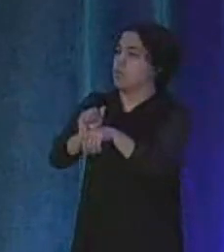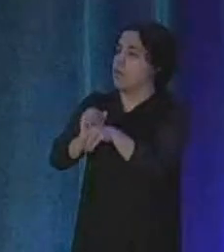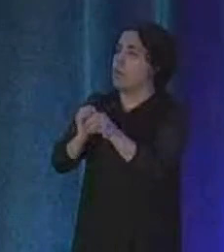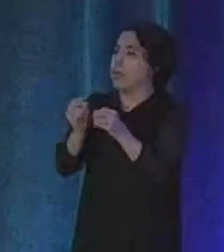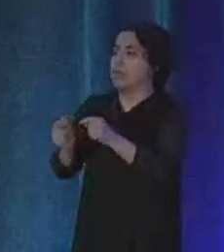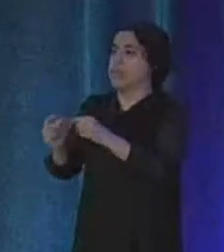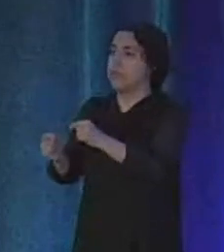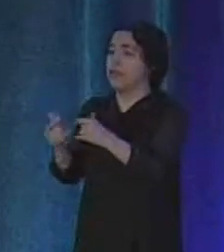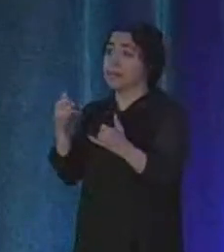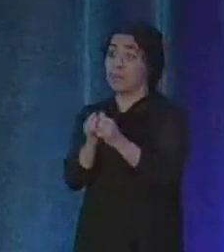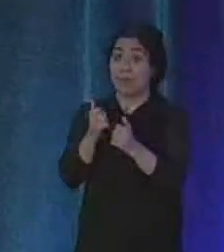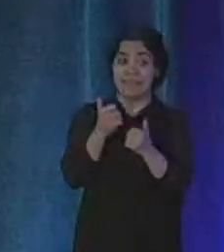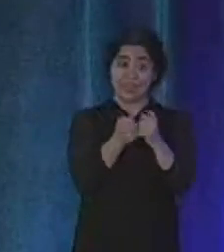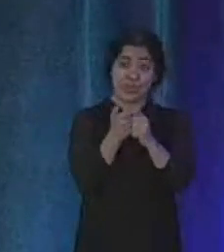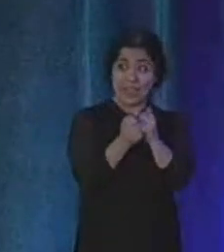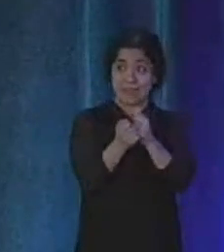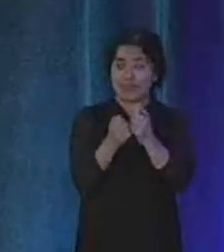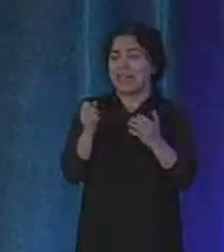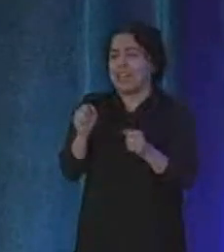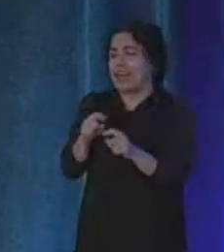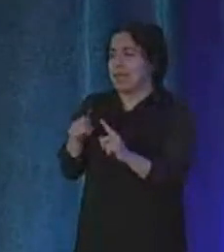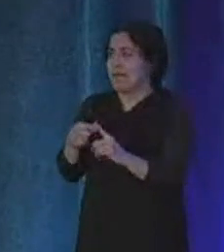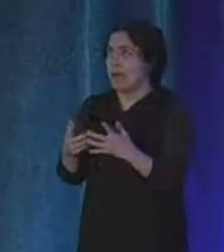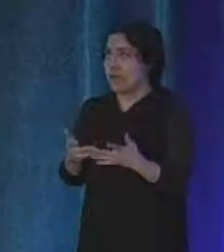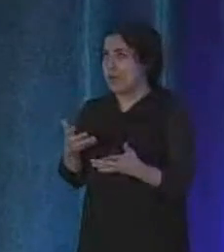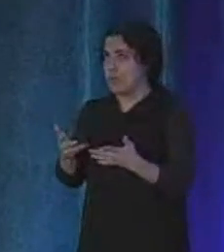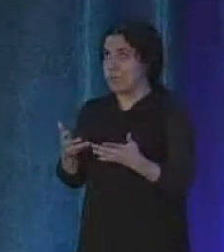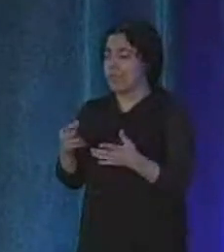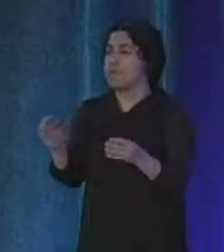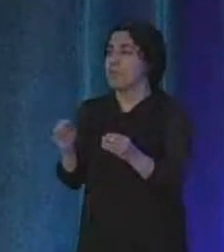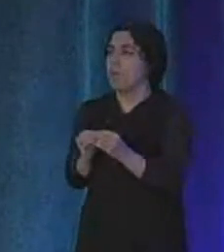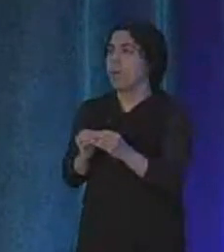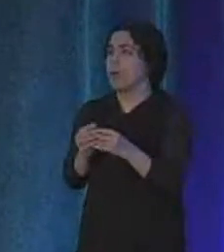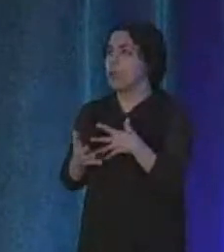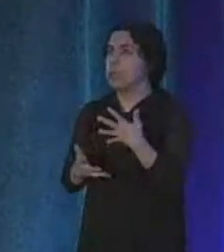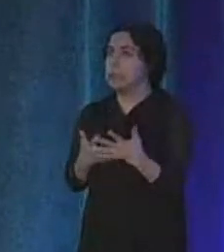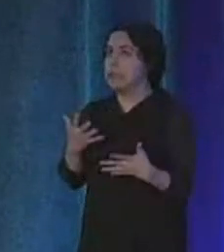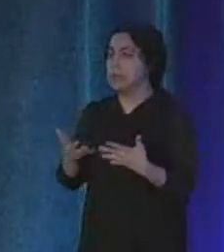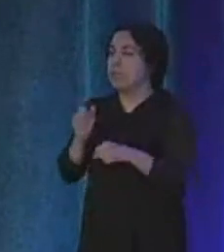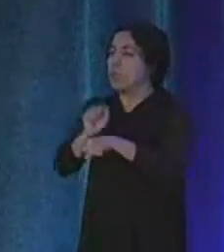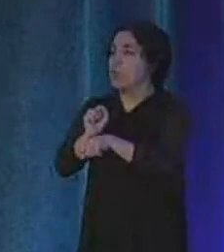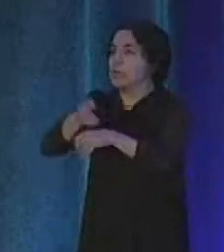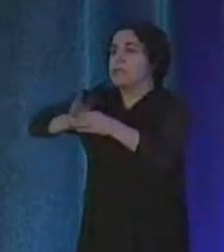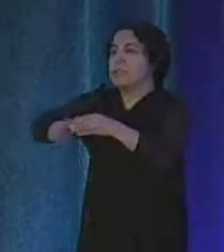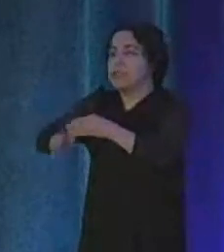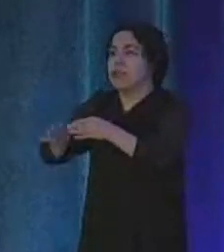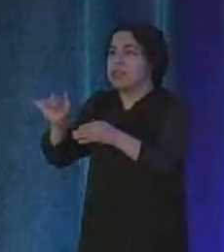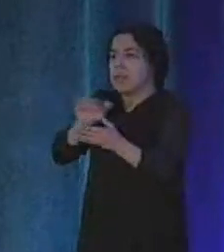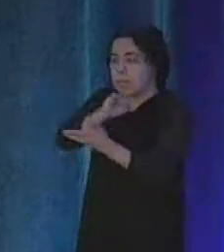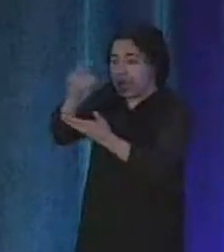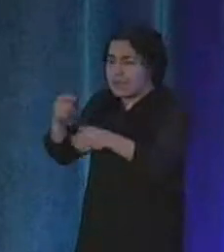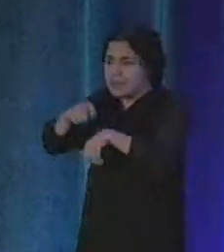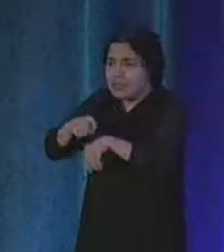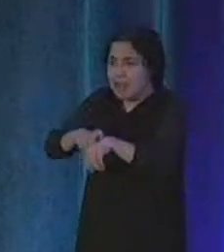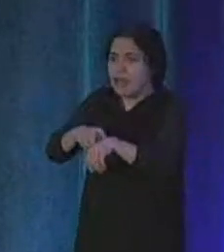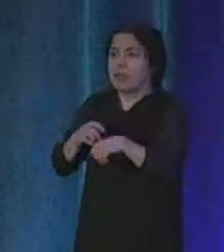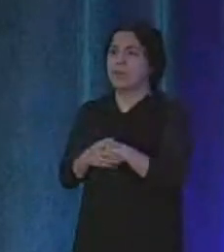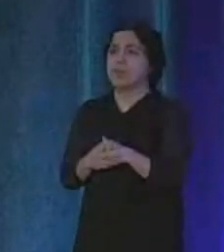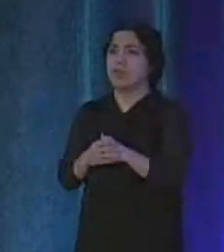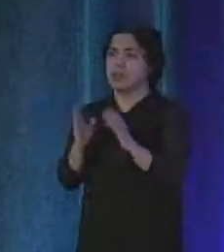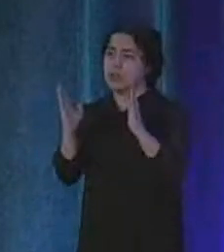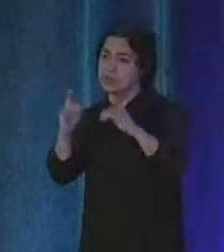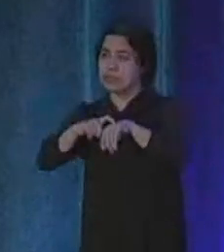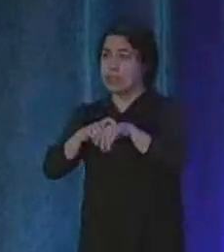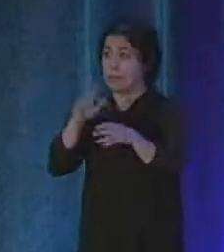more video games. This can be about getting the more work done in the same amount of time. This can just be about having a